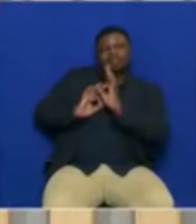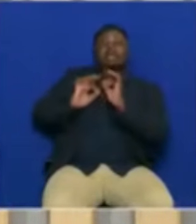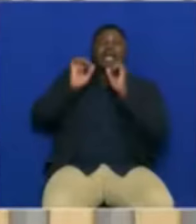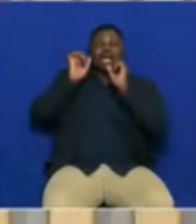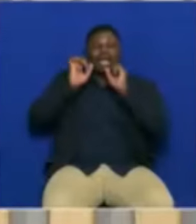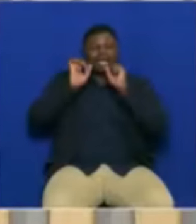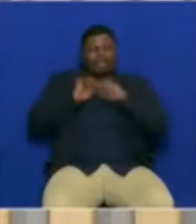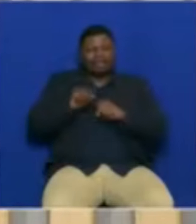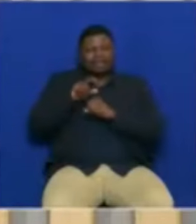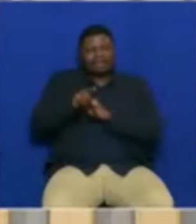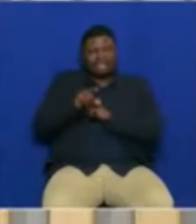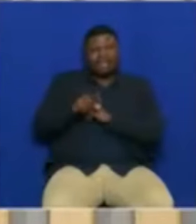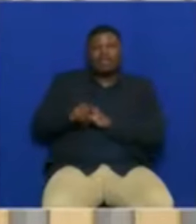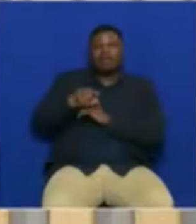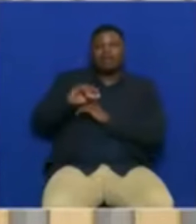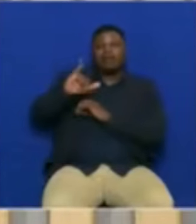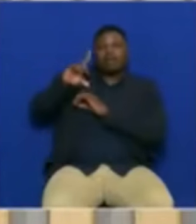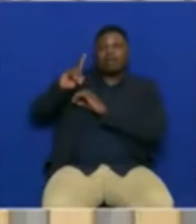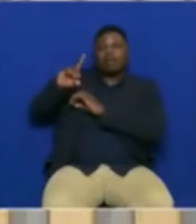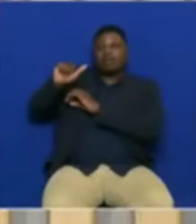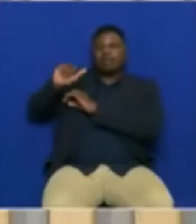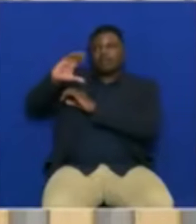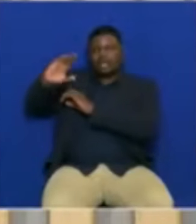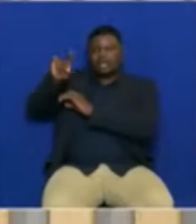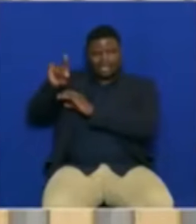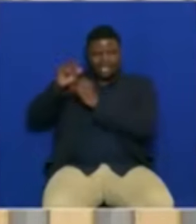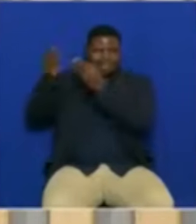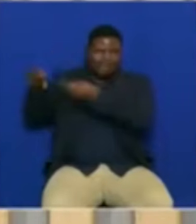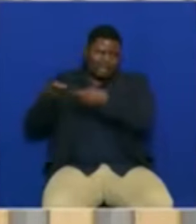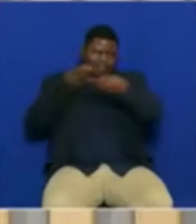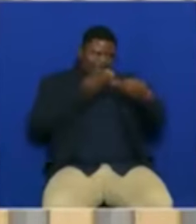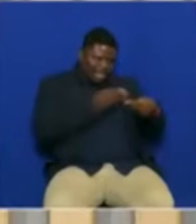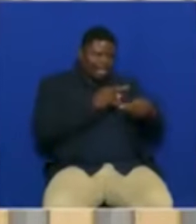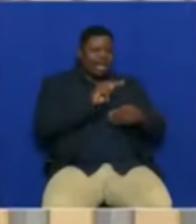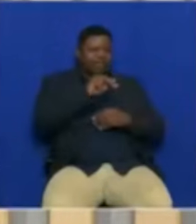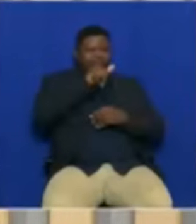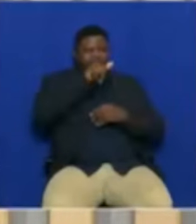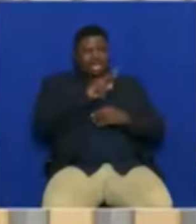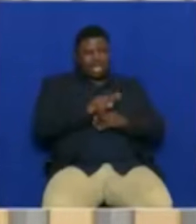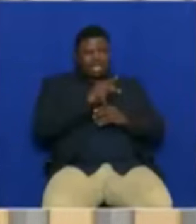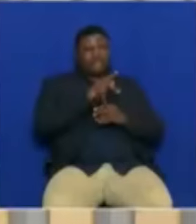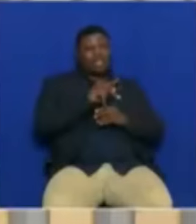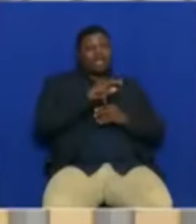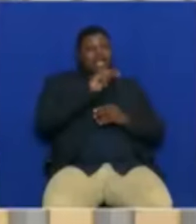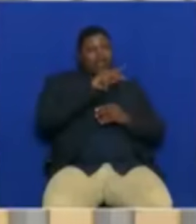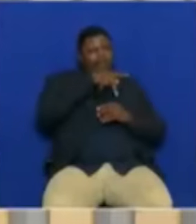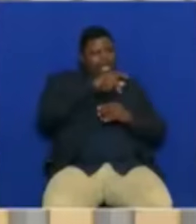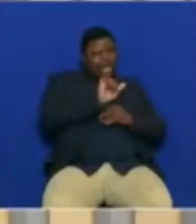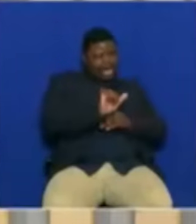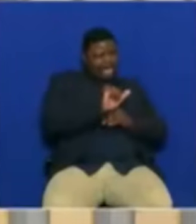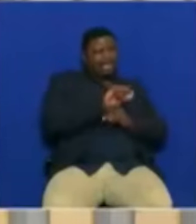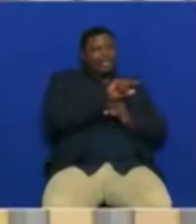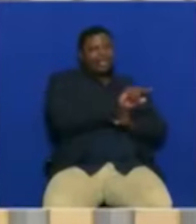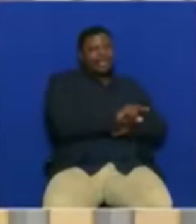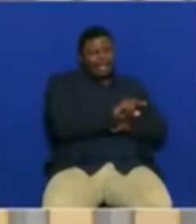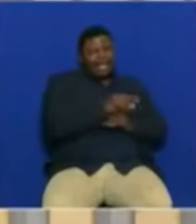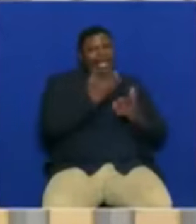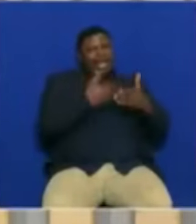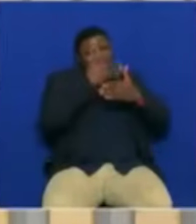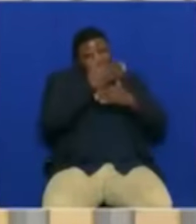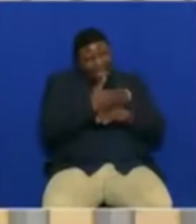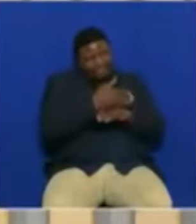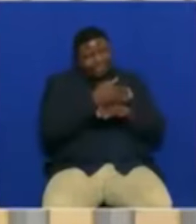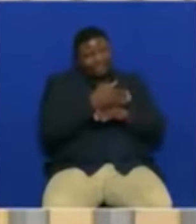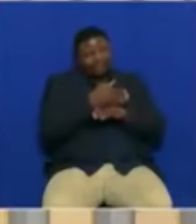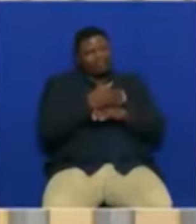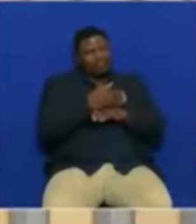Director of Public Prosecutions, not the other way around. Including the draft charge sheet. Yes, including the judge. It's not done by the Director of Public Prosecution.